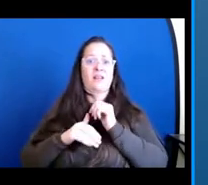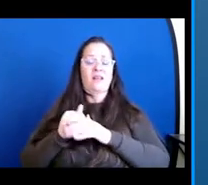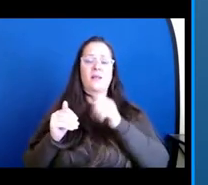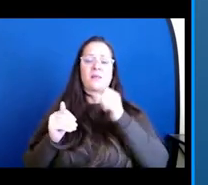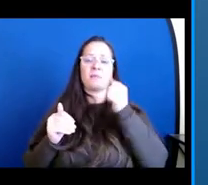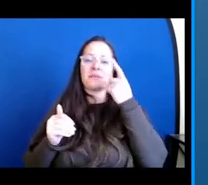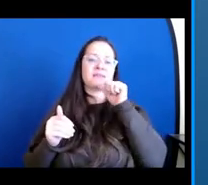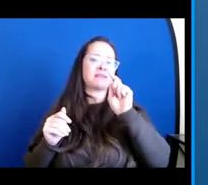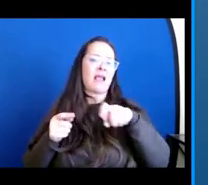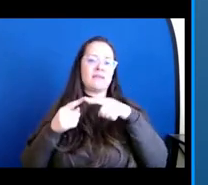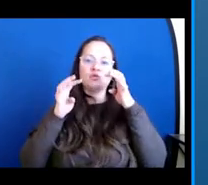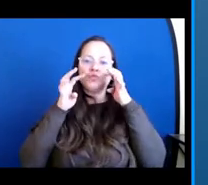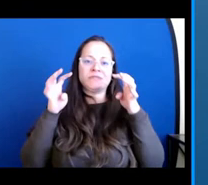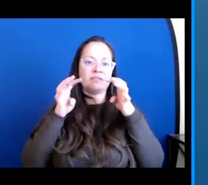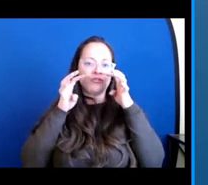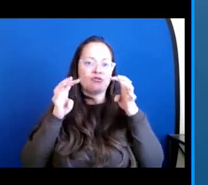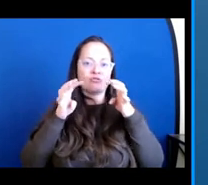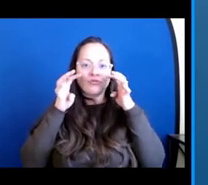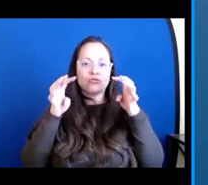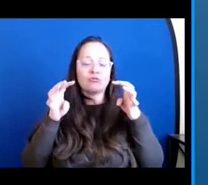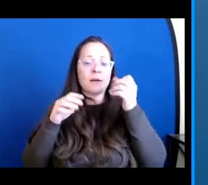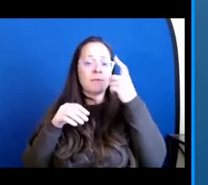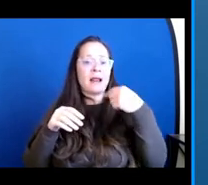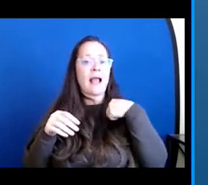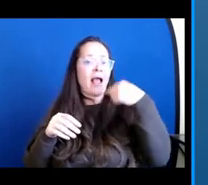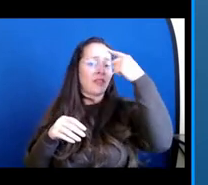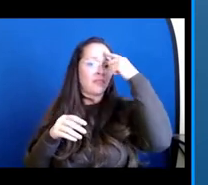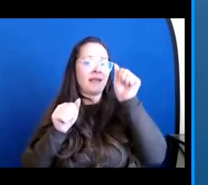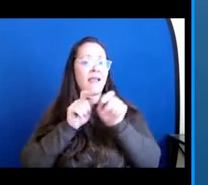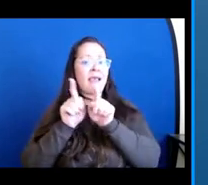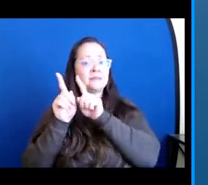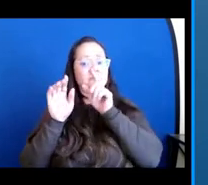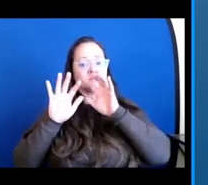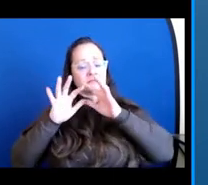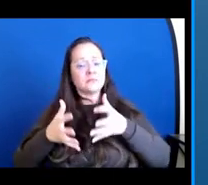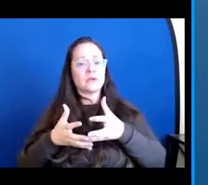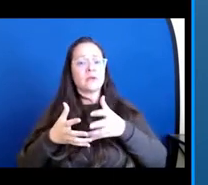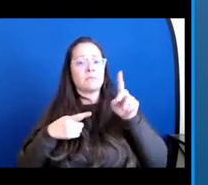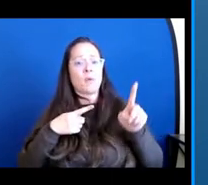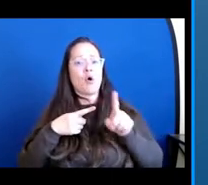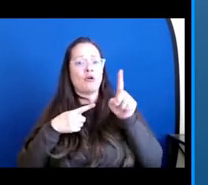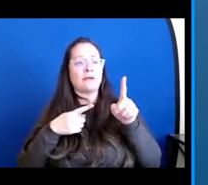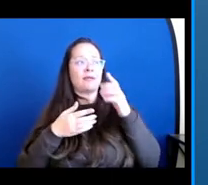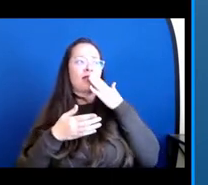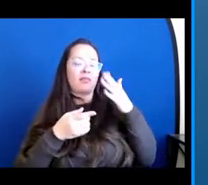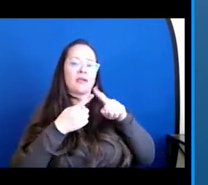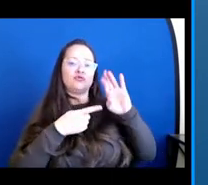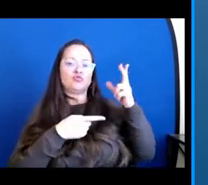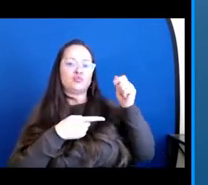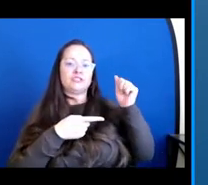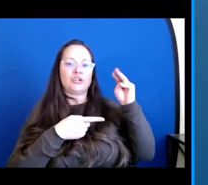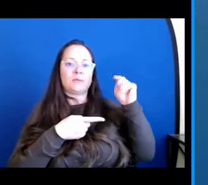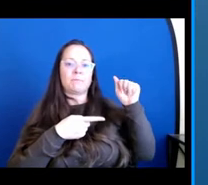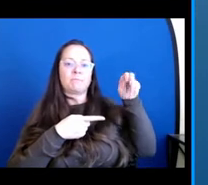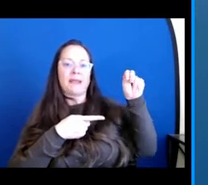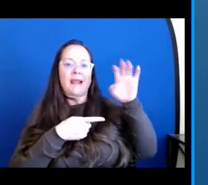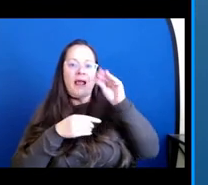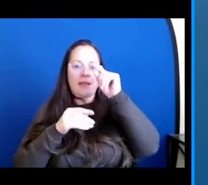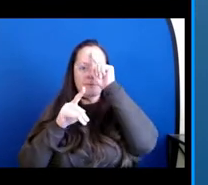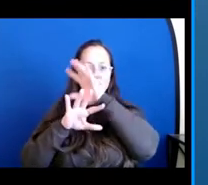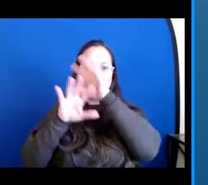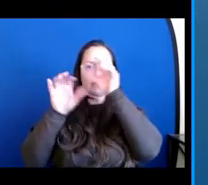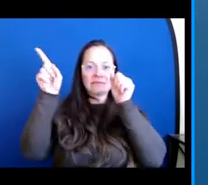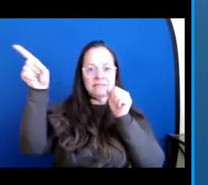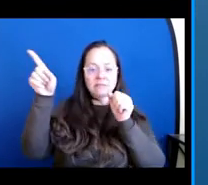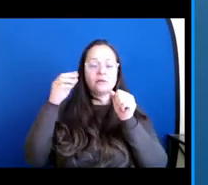and I think that as a party thanks to Chairman Harrison thanks to the president we see